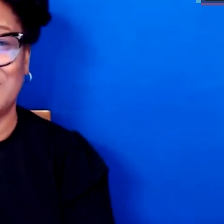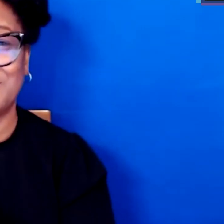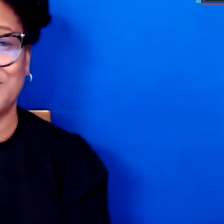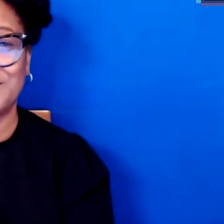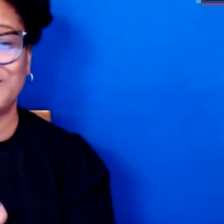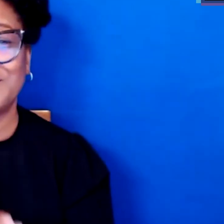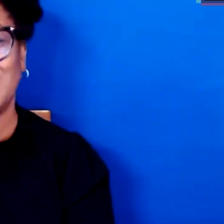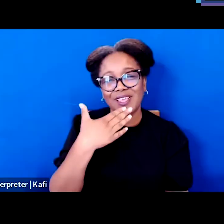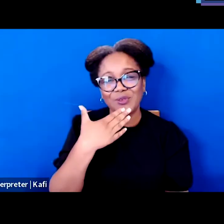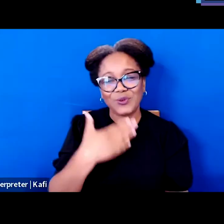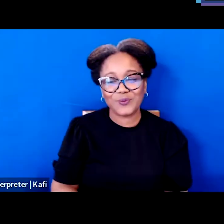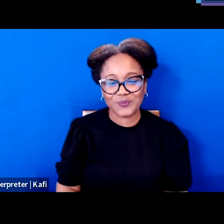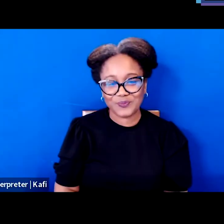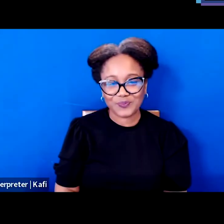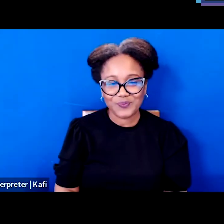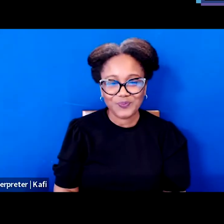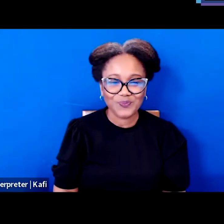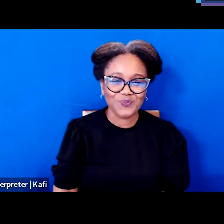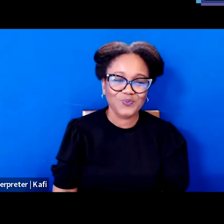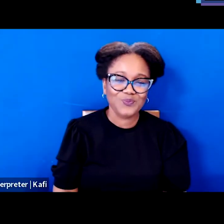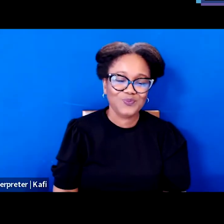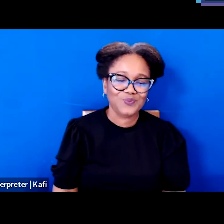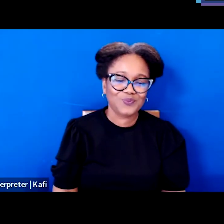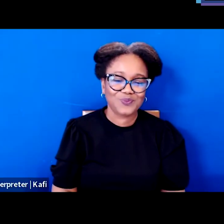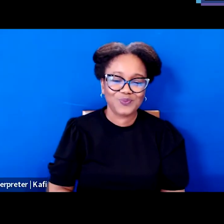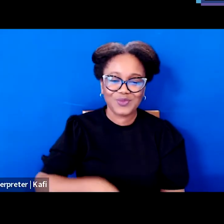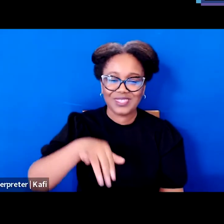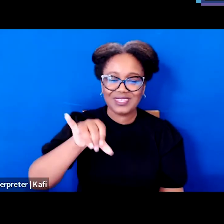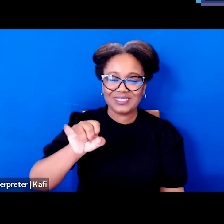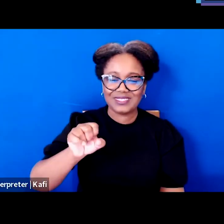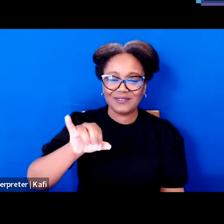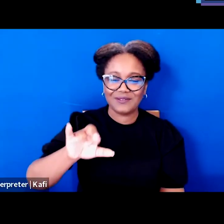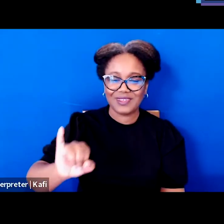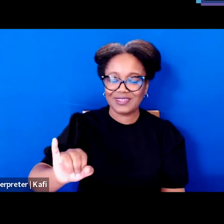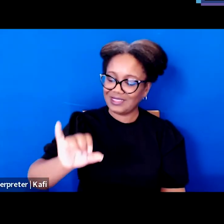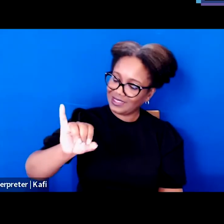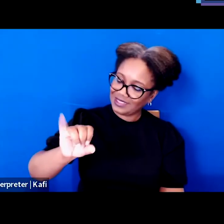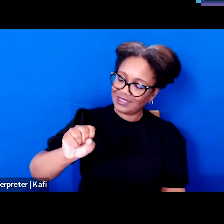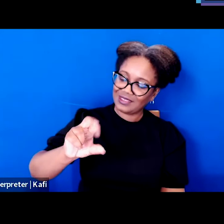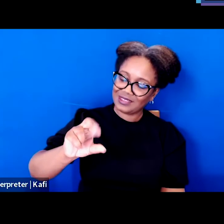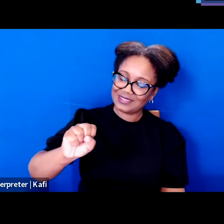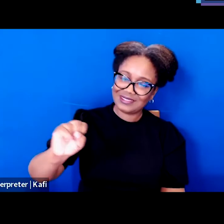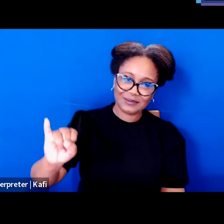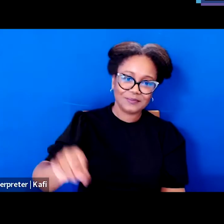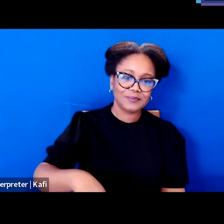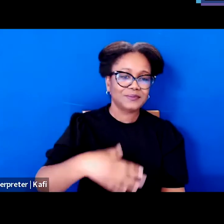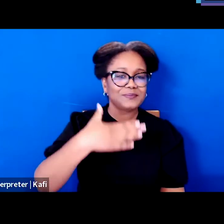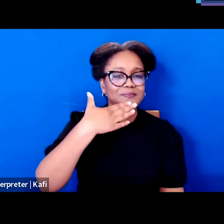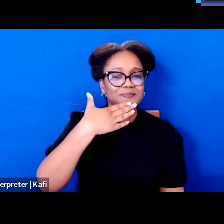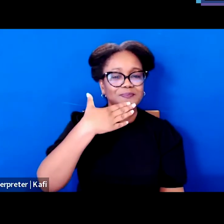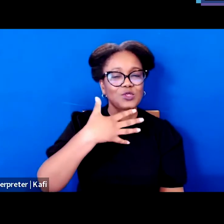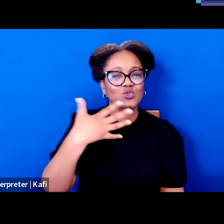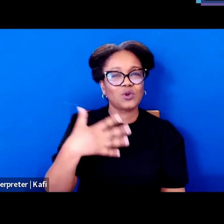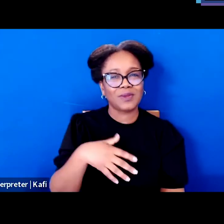truths about the inequity, about the story of colonization. I think it's mightily important for us to dig into